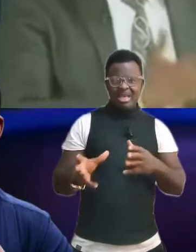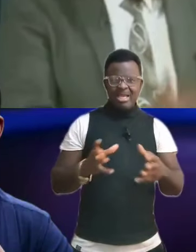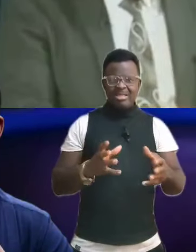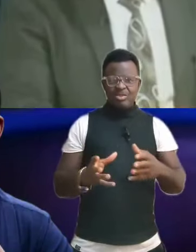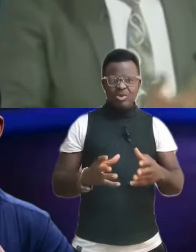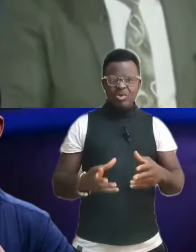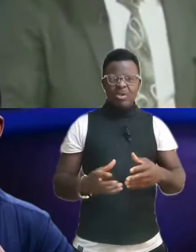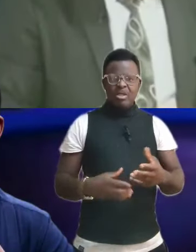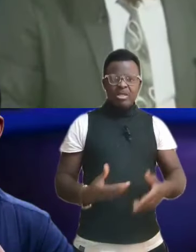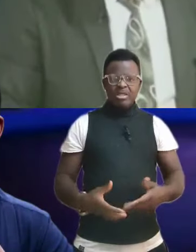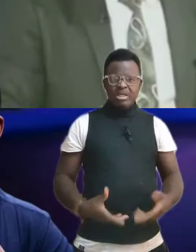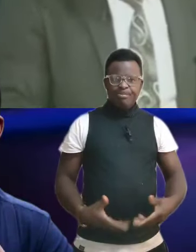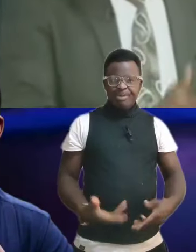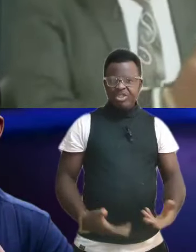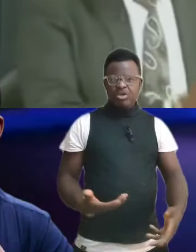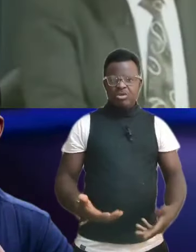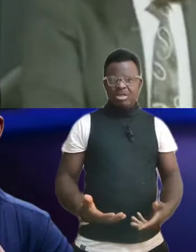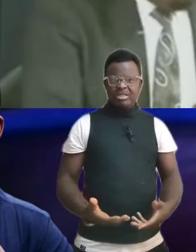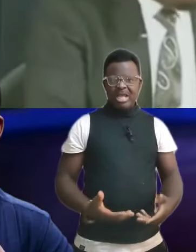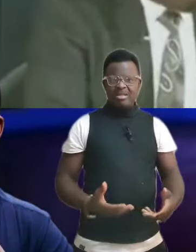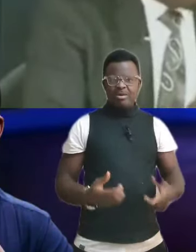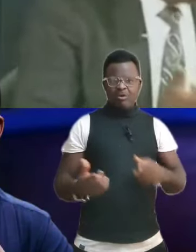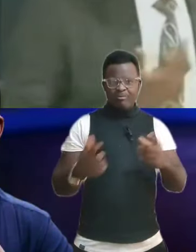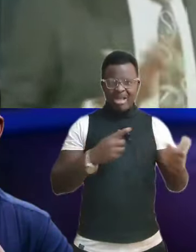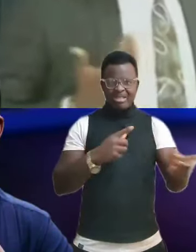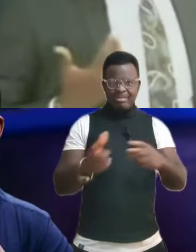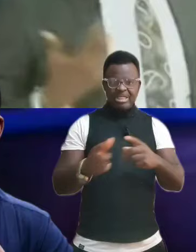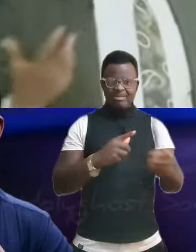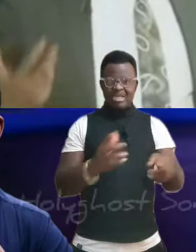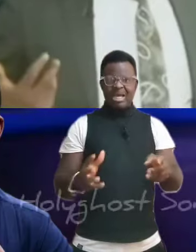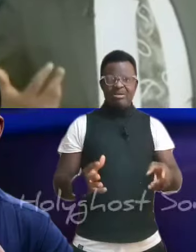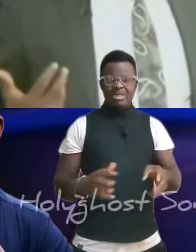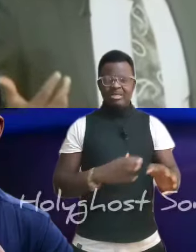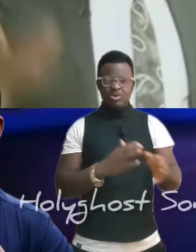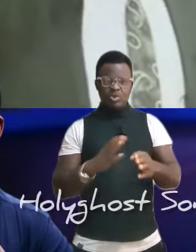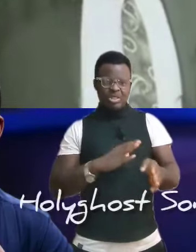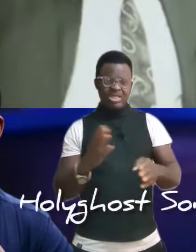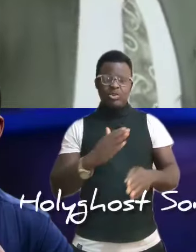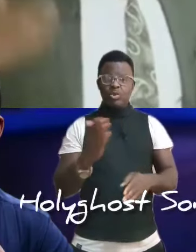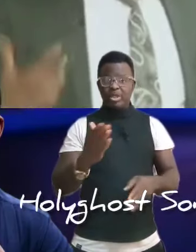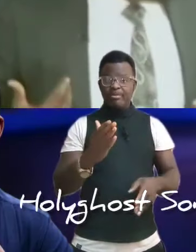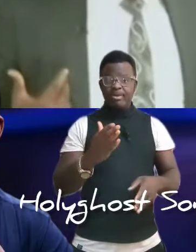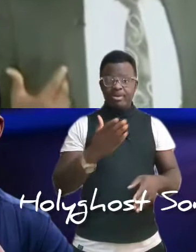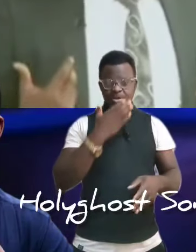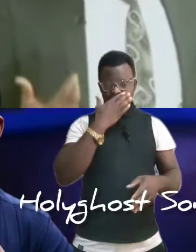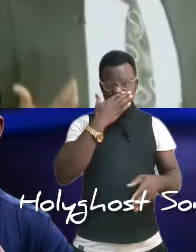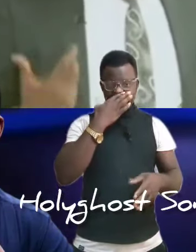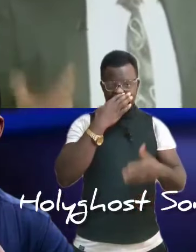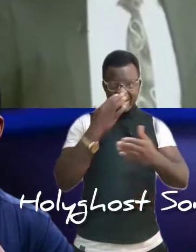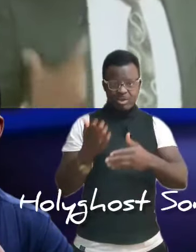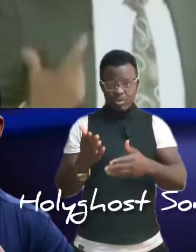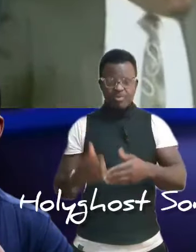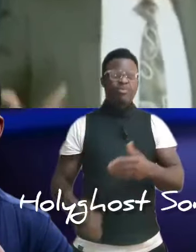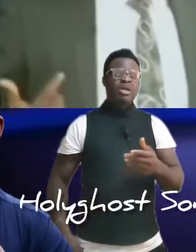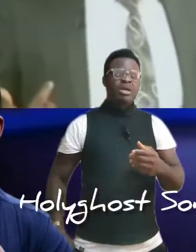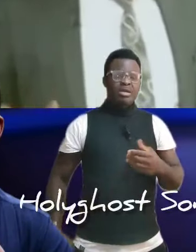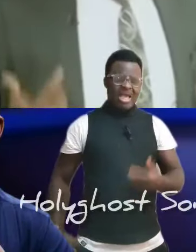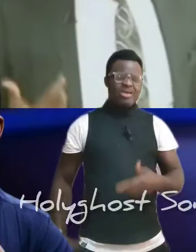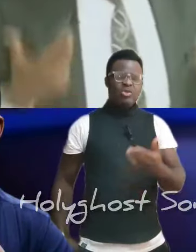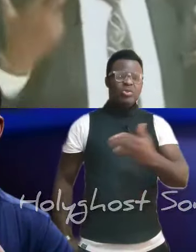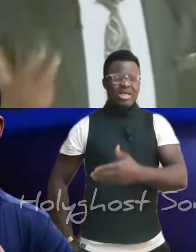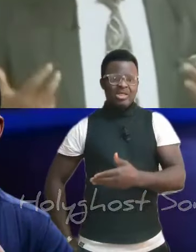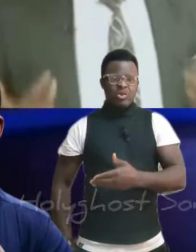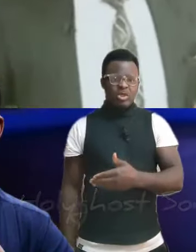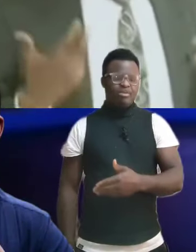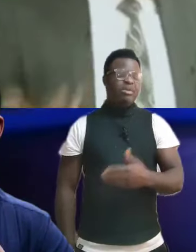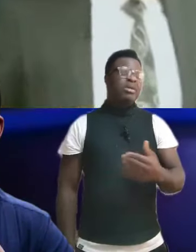The court interpreted to say, oh, it's unenforceable right in Nigeria. Not just in abroad, you can enforce it when government refuse to pay your school fees,